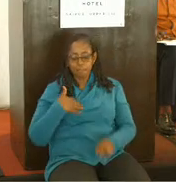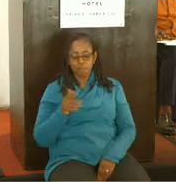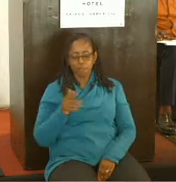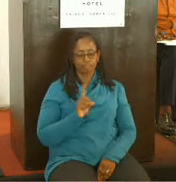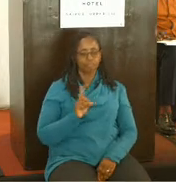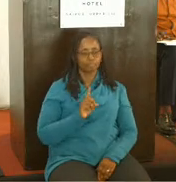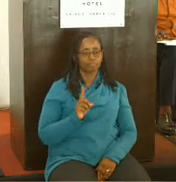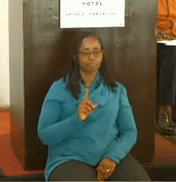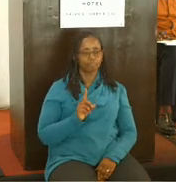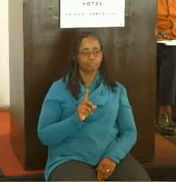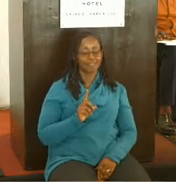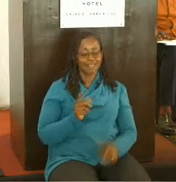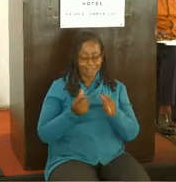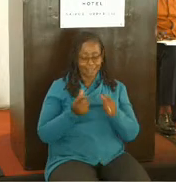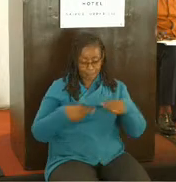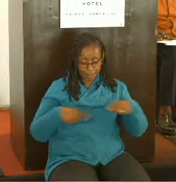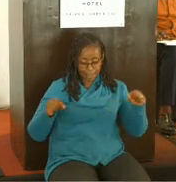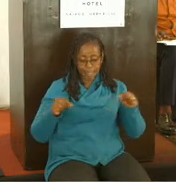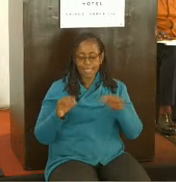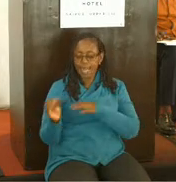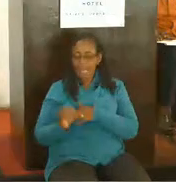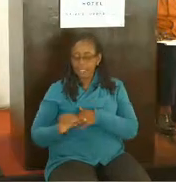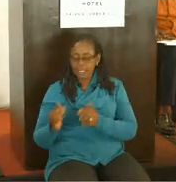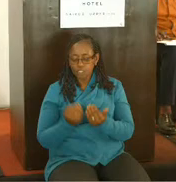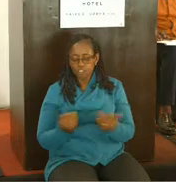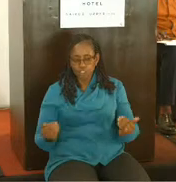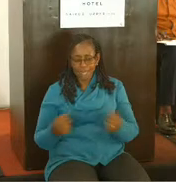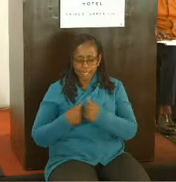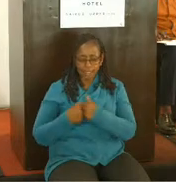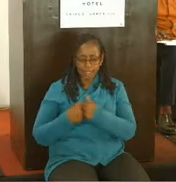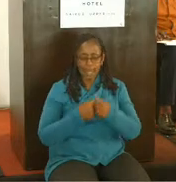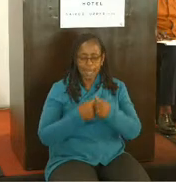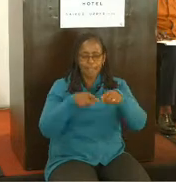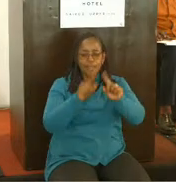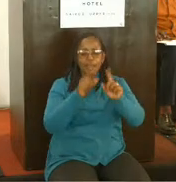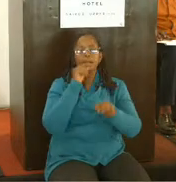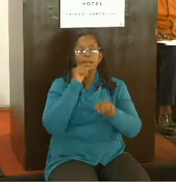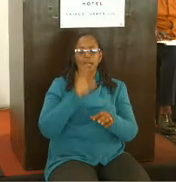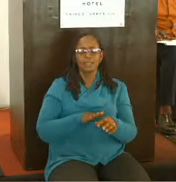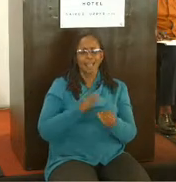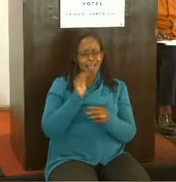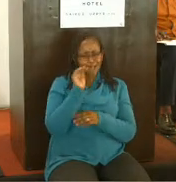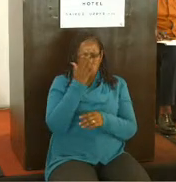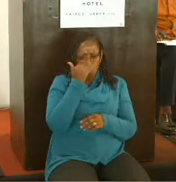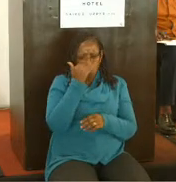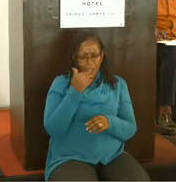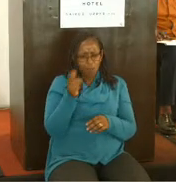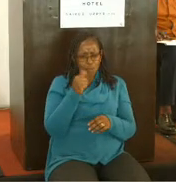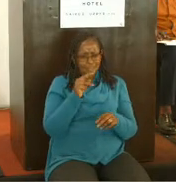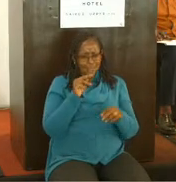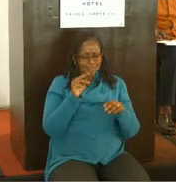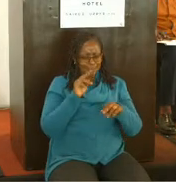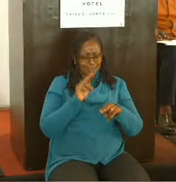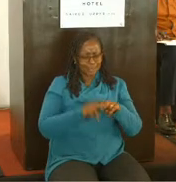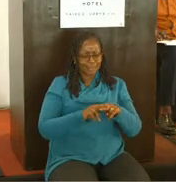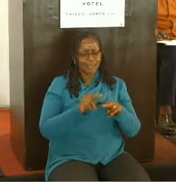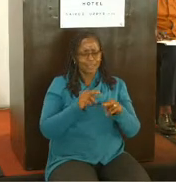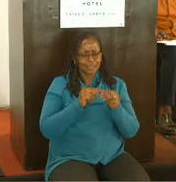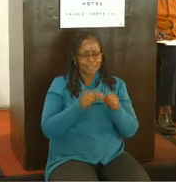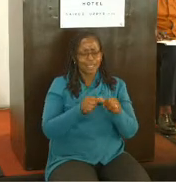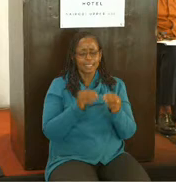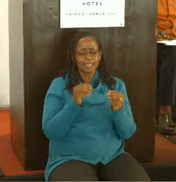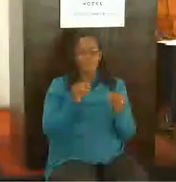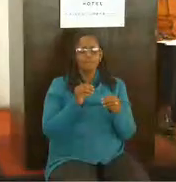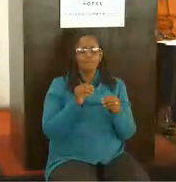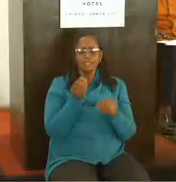you Japanese kindergarten children are challenging their parents and asking why do we still eat in silence at our